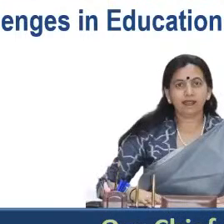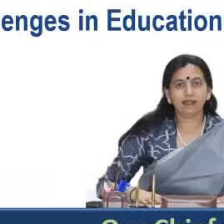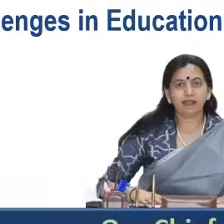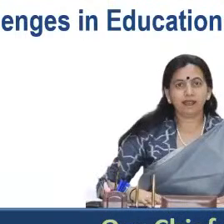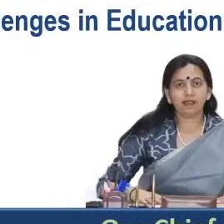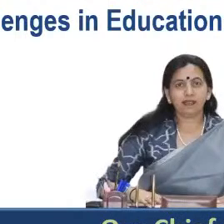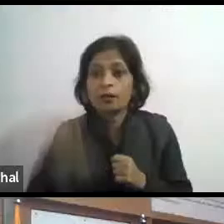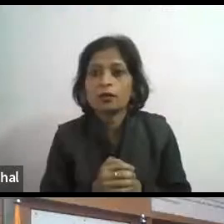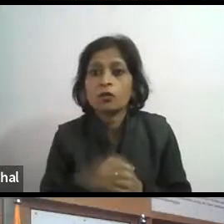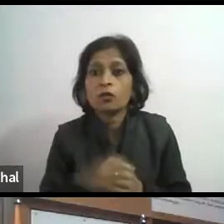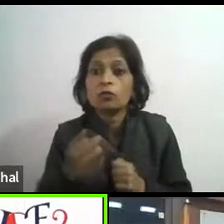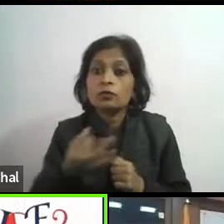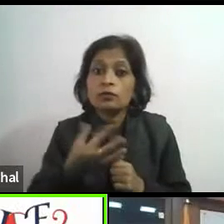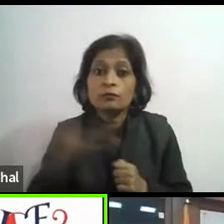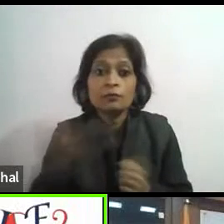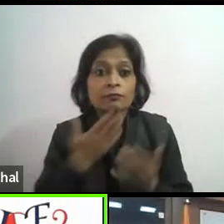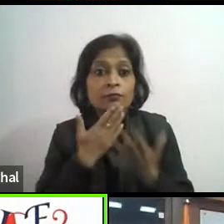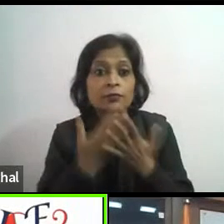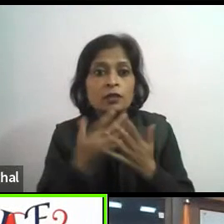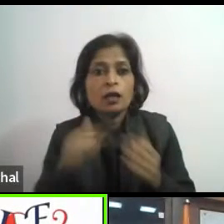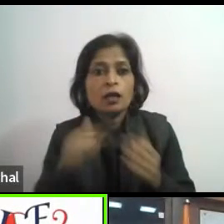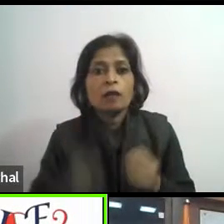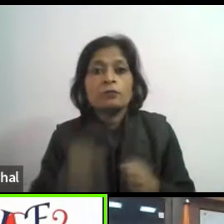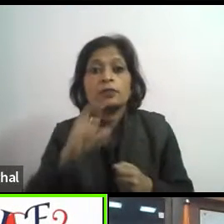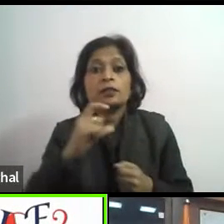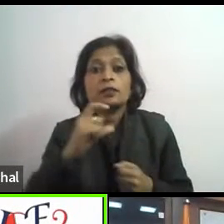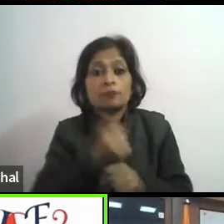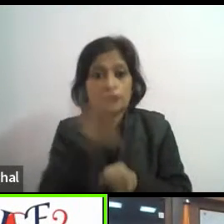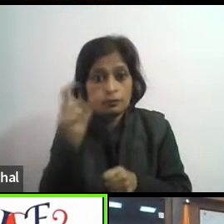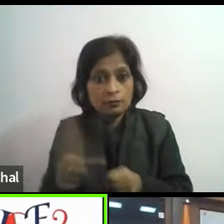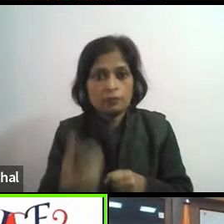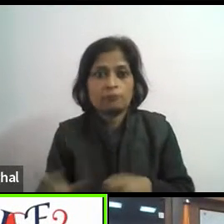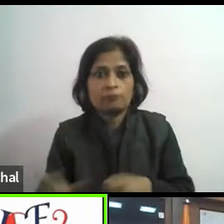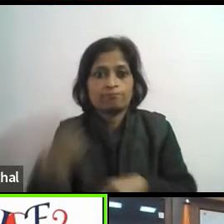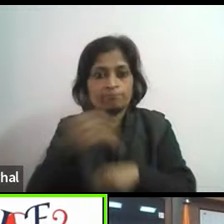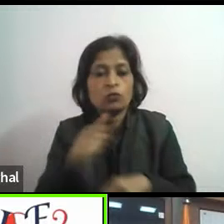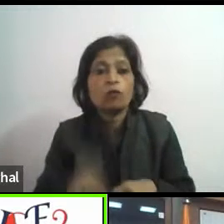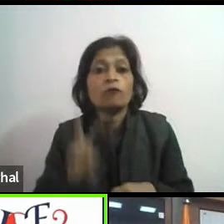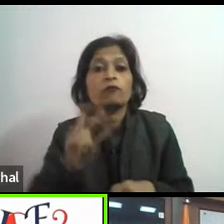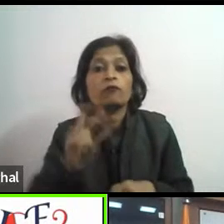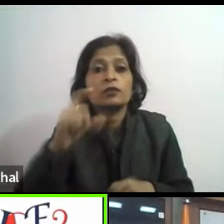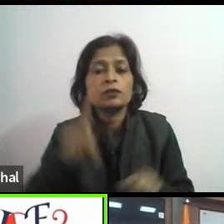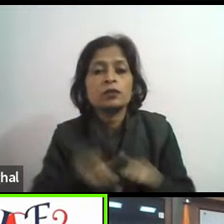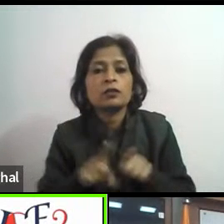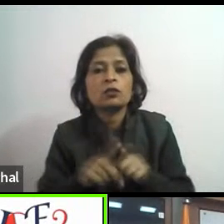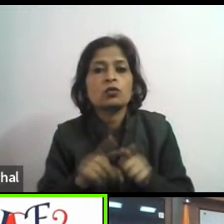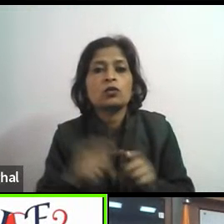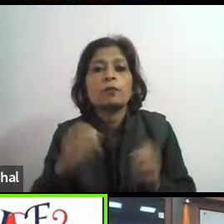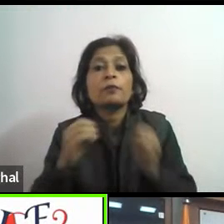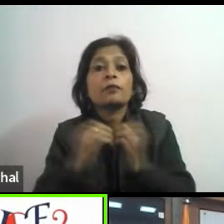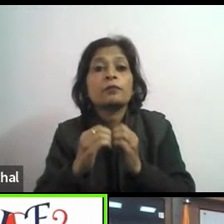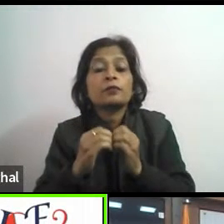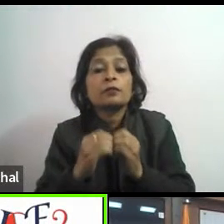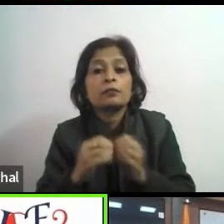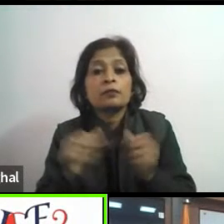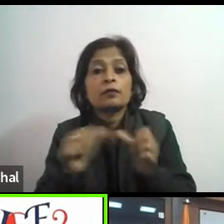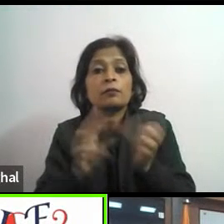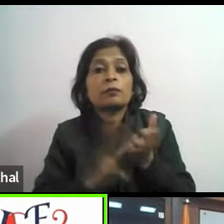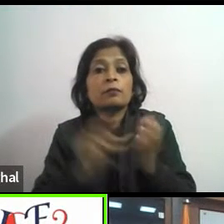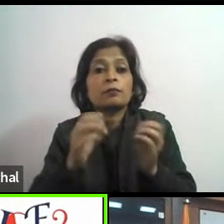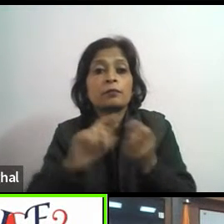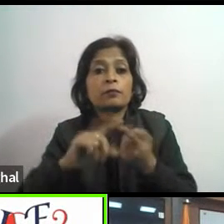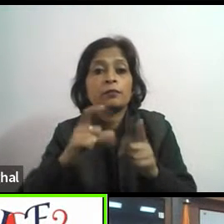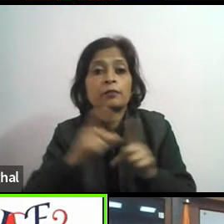to the chief guest, Honorable Vice Chancellor of Babasaheb Ambedkar Open University, Professor Ami